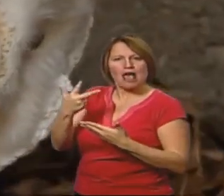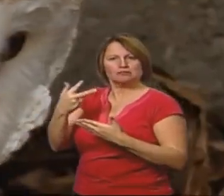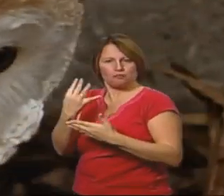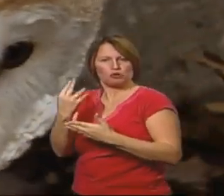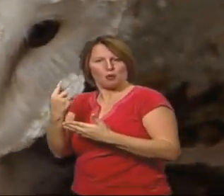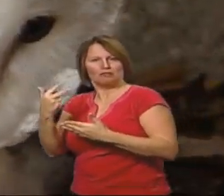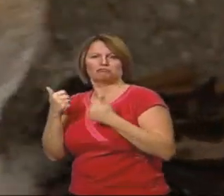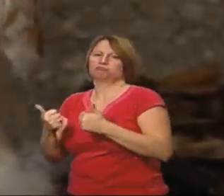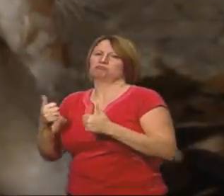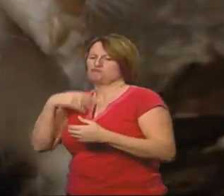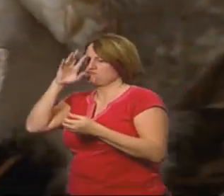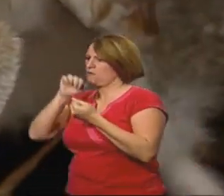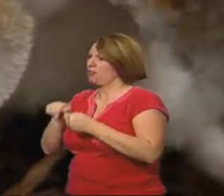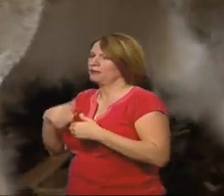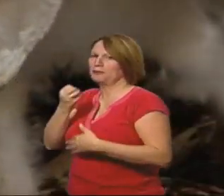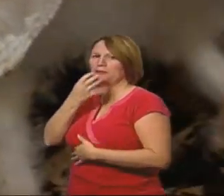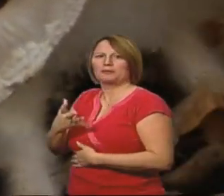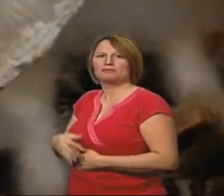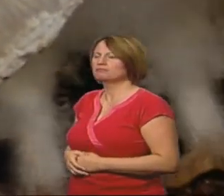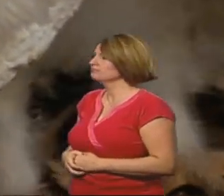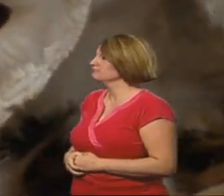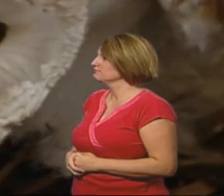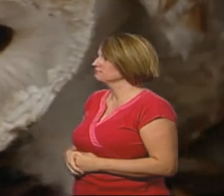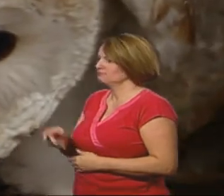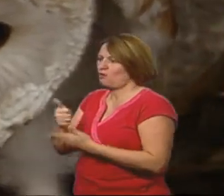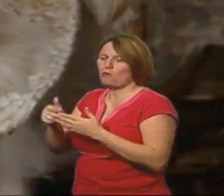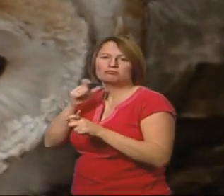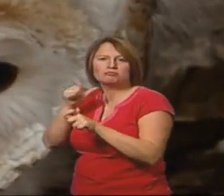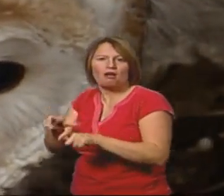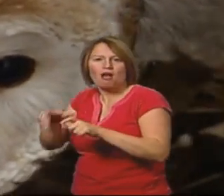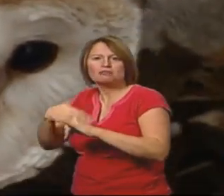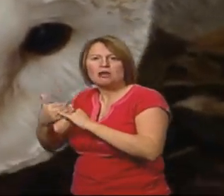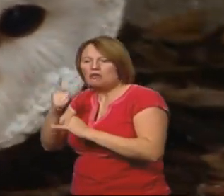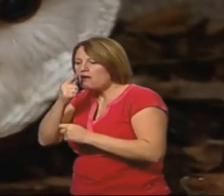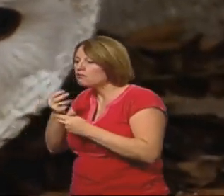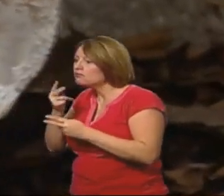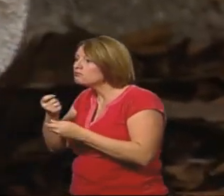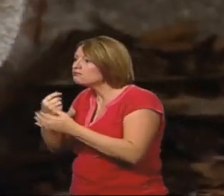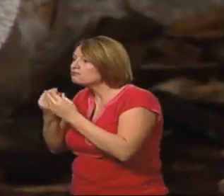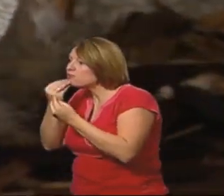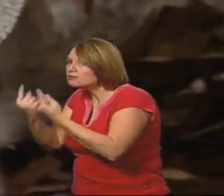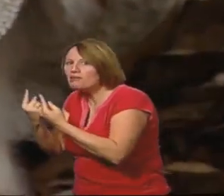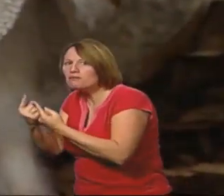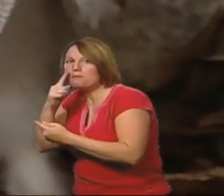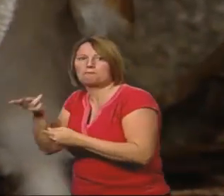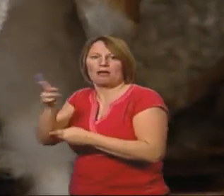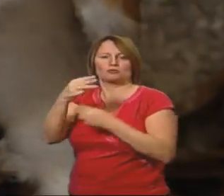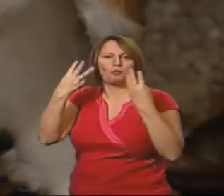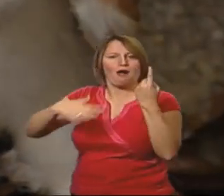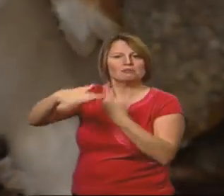must remember that. He will stay with us until he is fully grown, when he will be able to fend for himself and can be released back to the